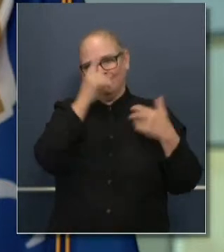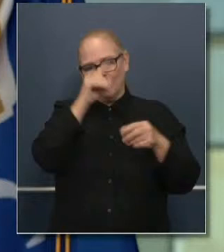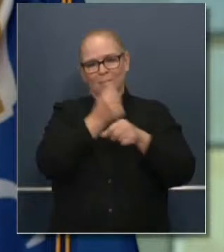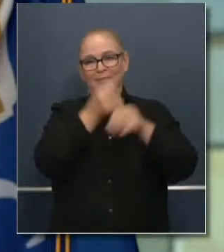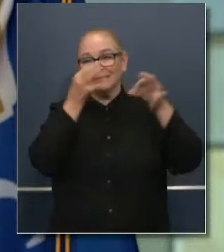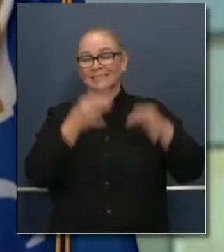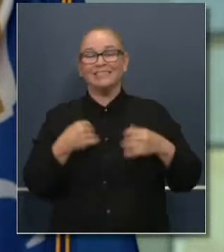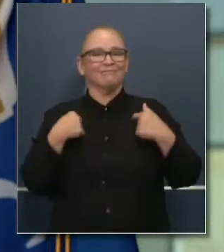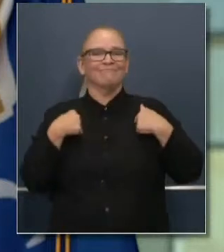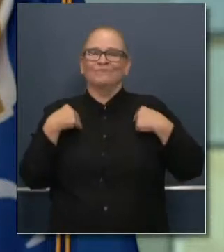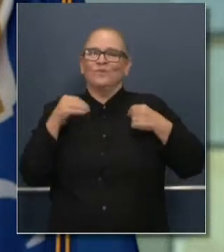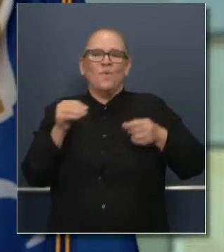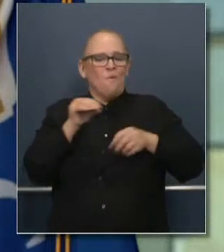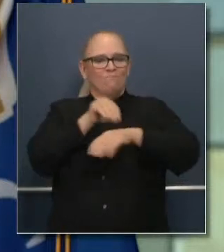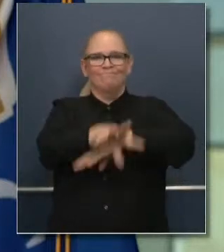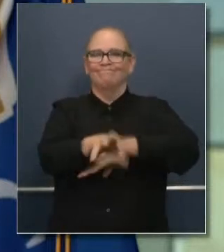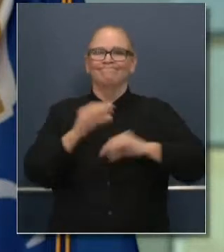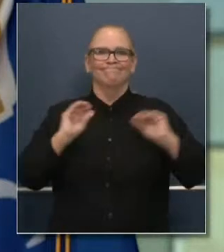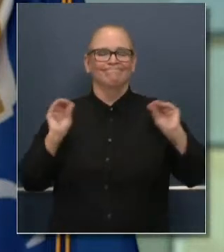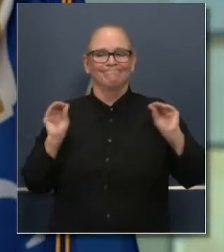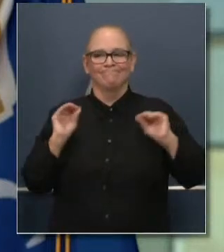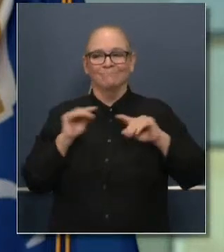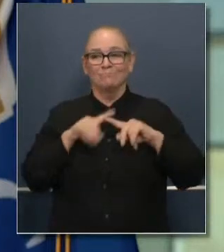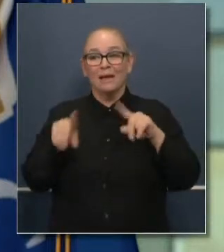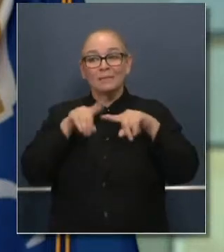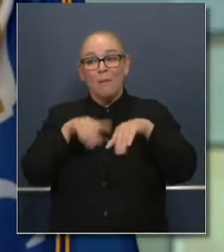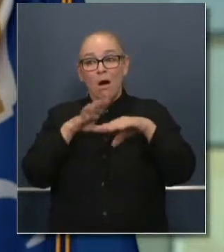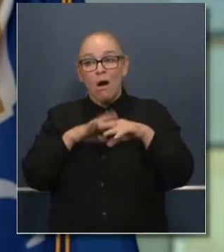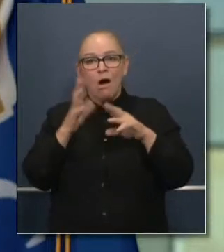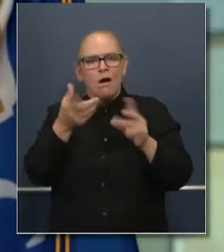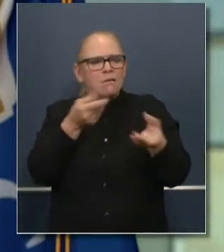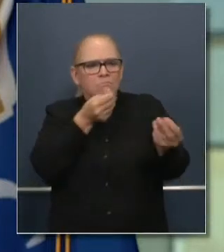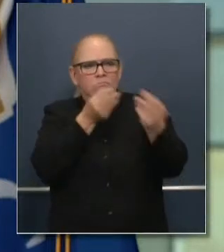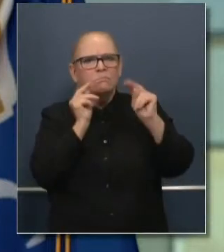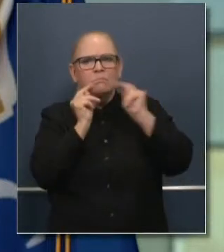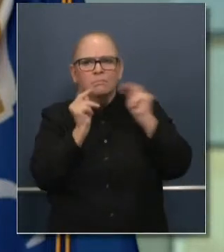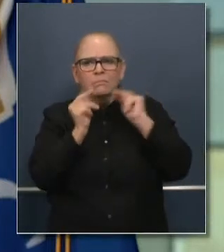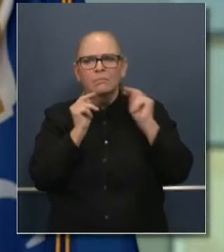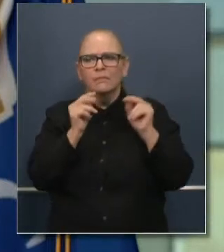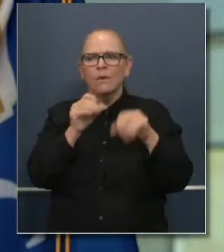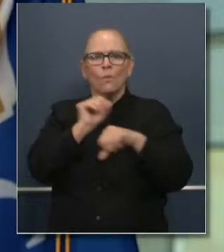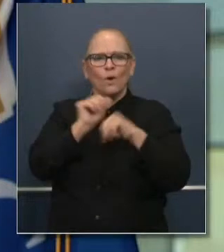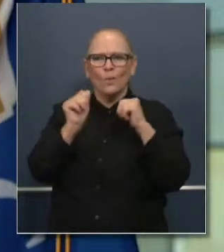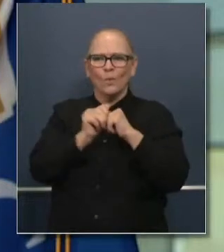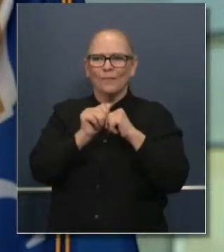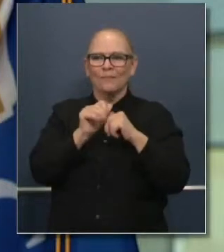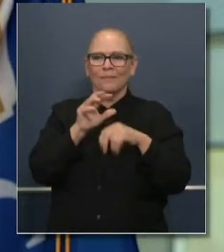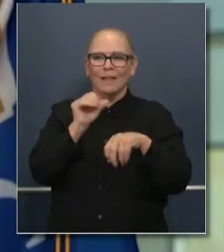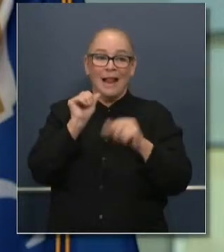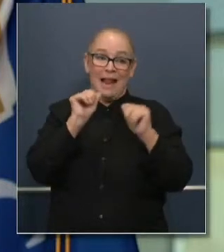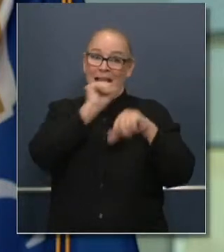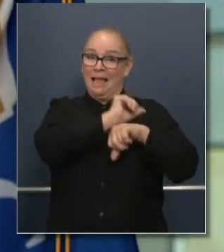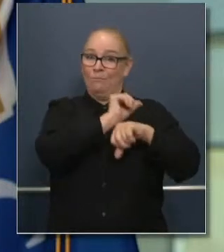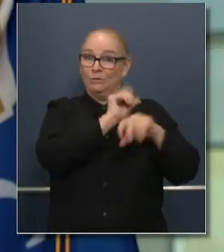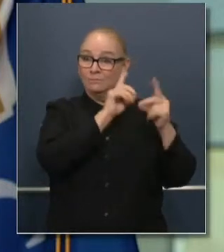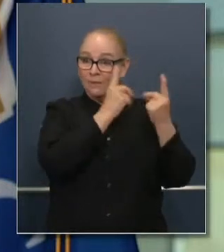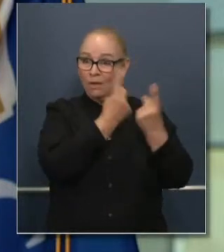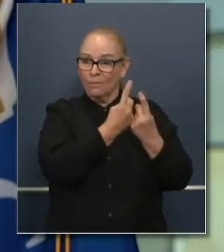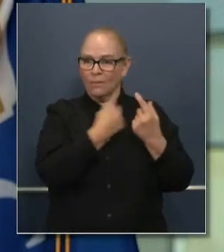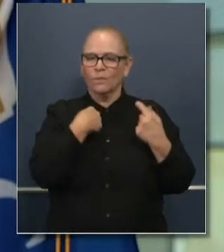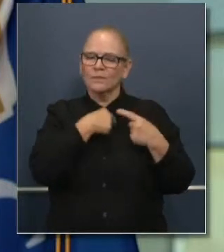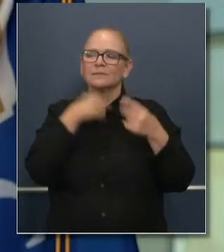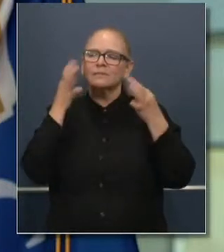but based upon bargaining, based upon working with labor and making those decisions in a collaborative